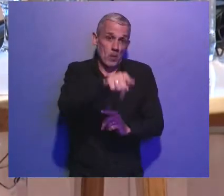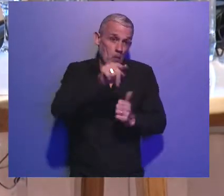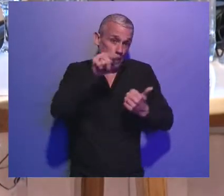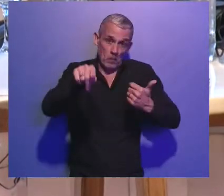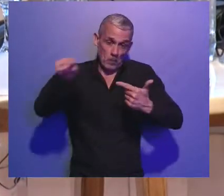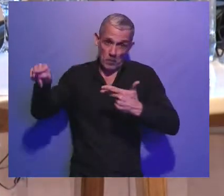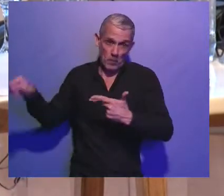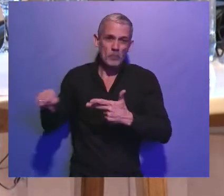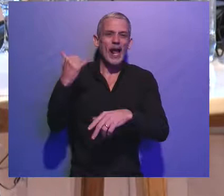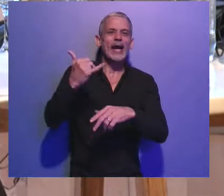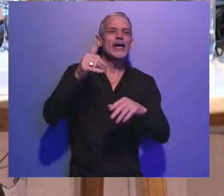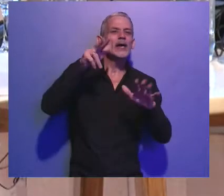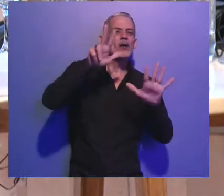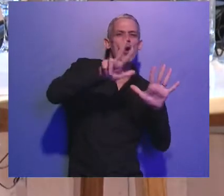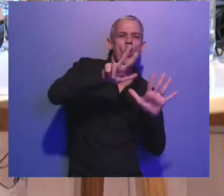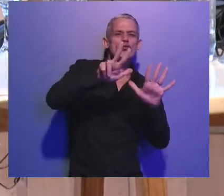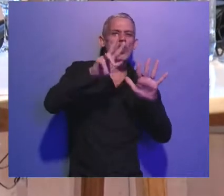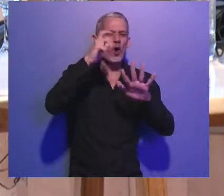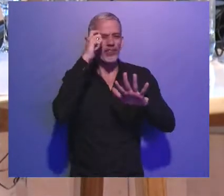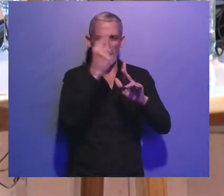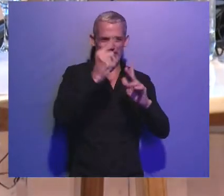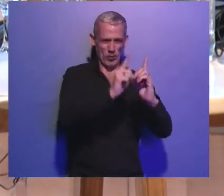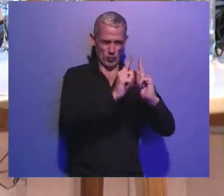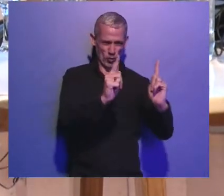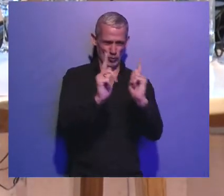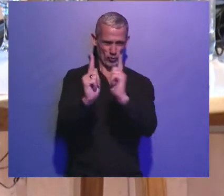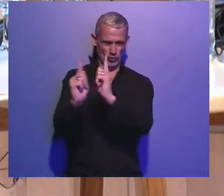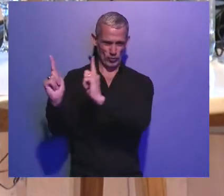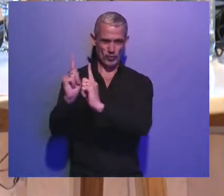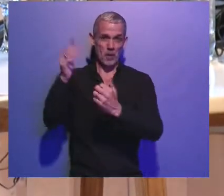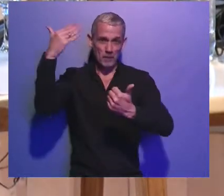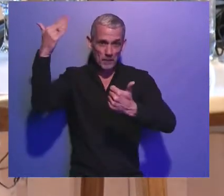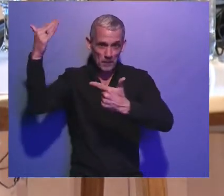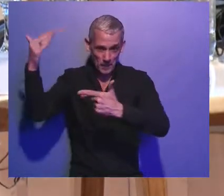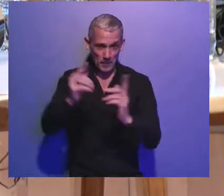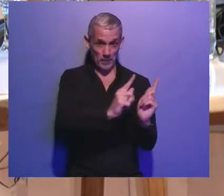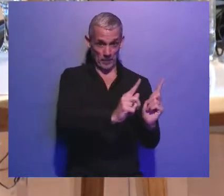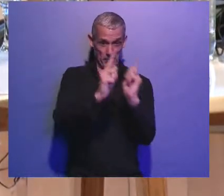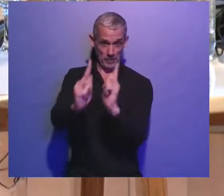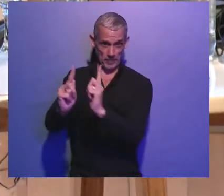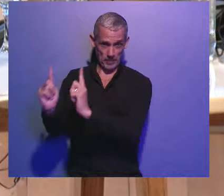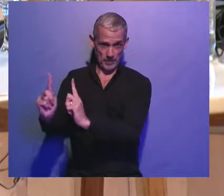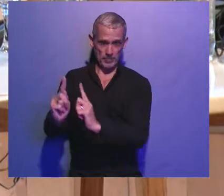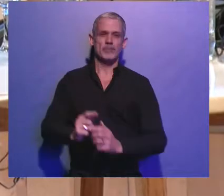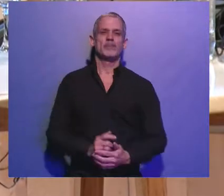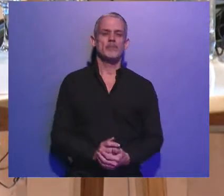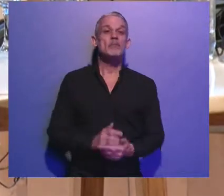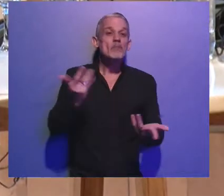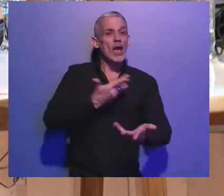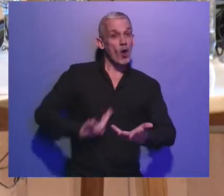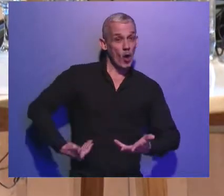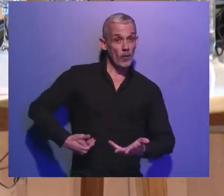following questions to serve as triggers. Each speaker will have 8 to 10 minutes for his or